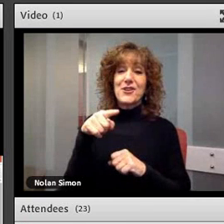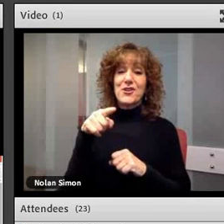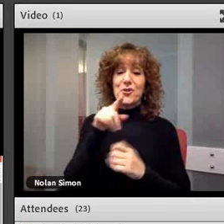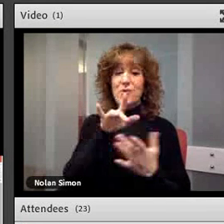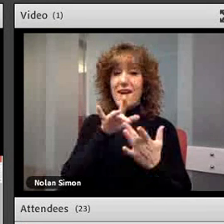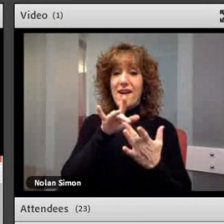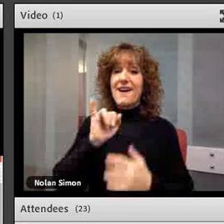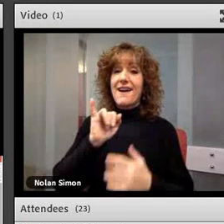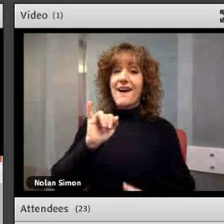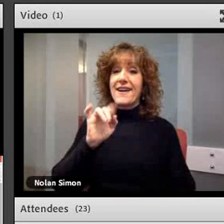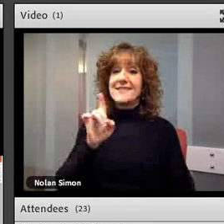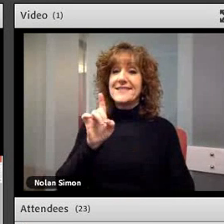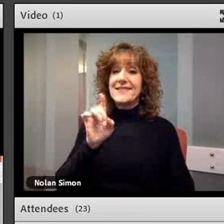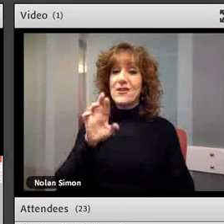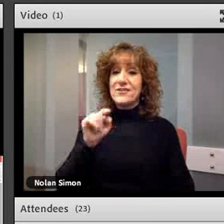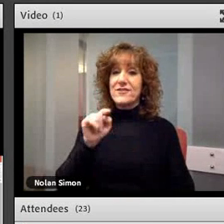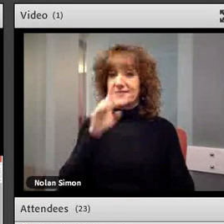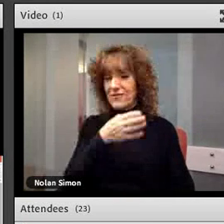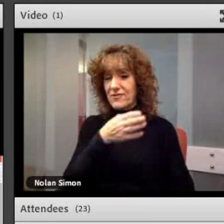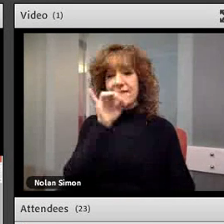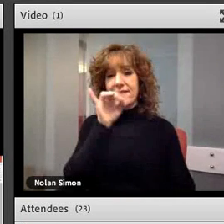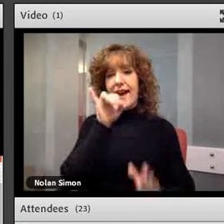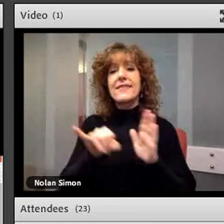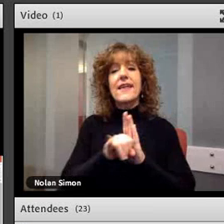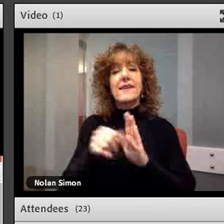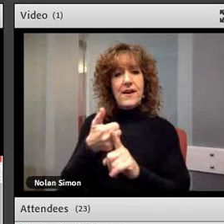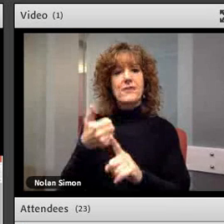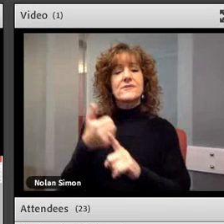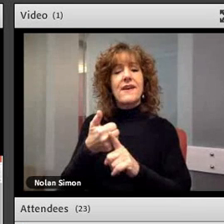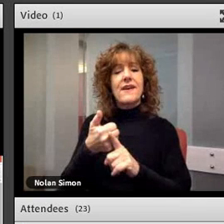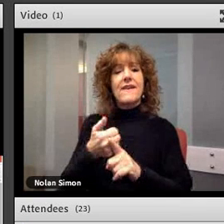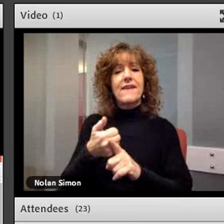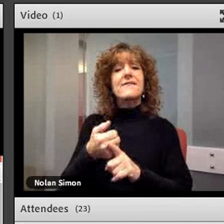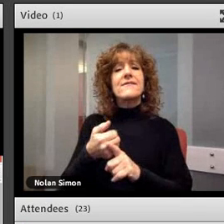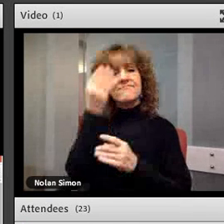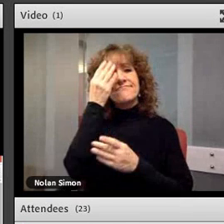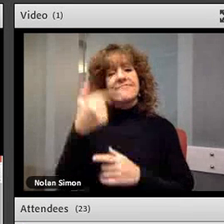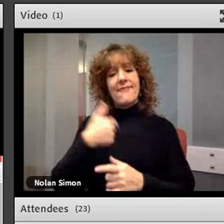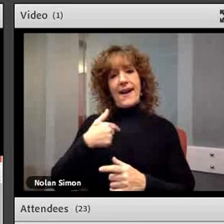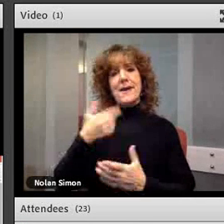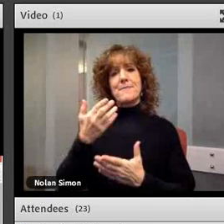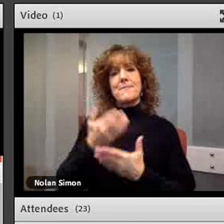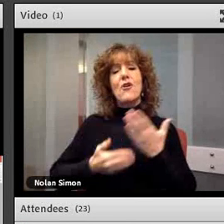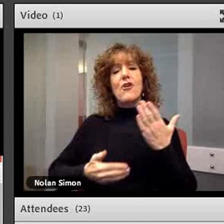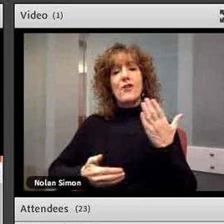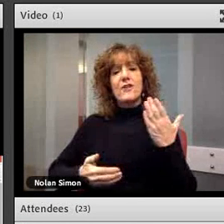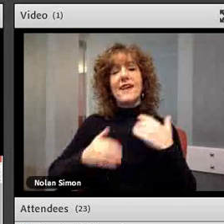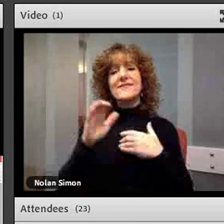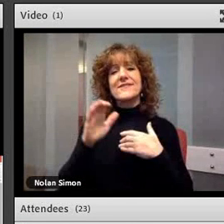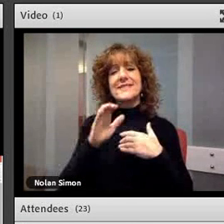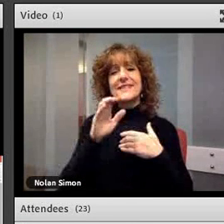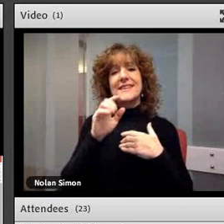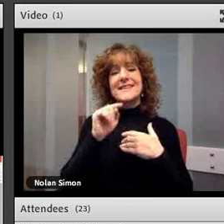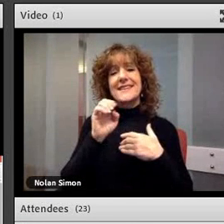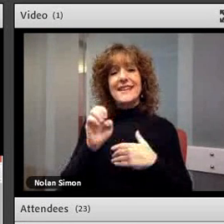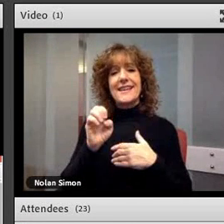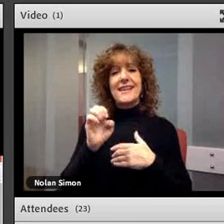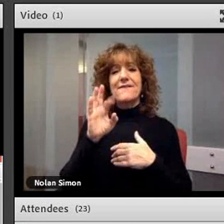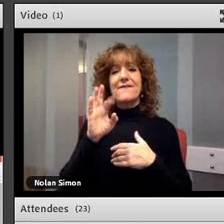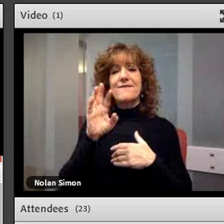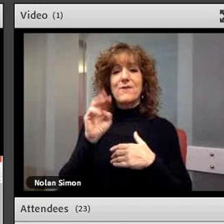contacting IDRT directly, that you identify yourself as being part of the CTD forum, so that they